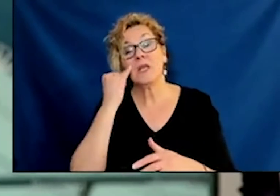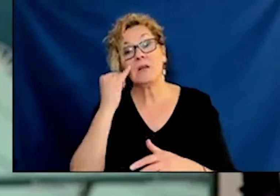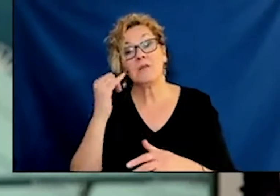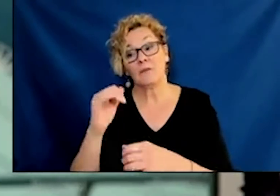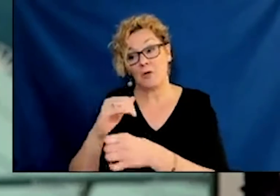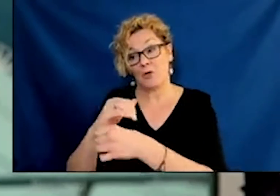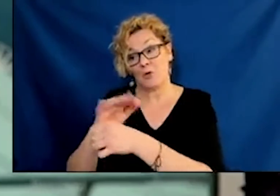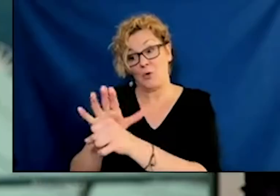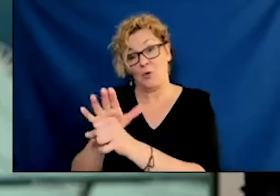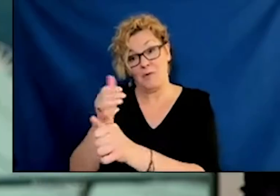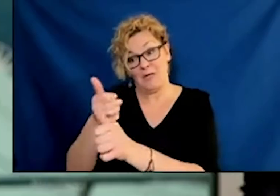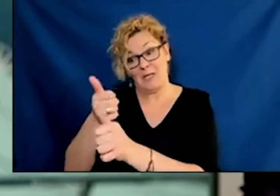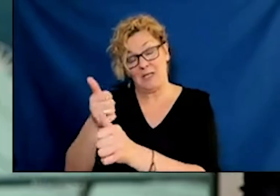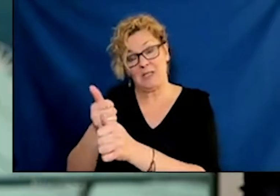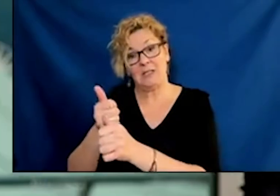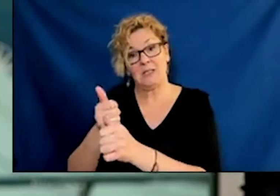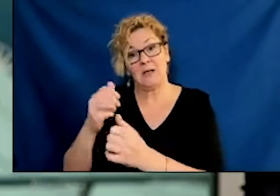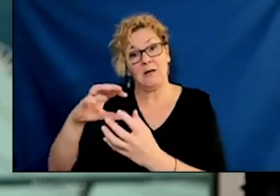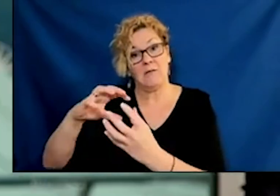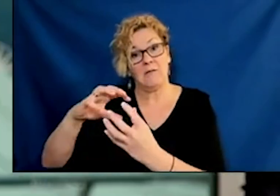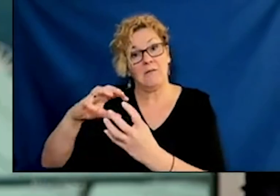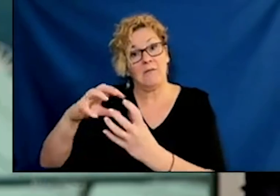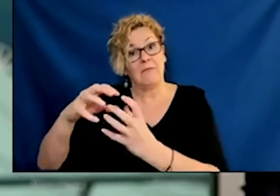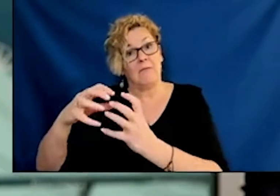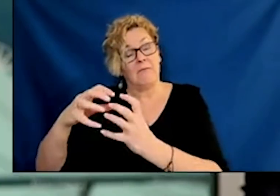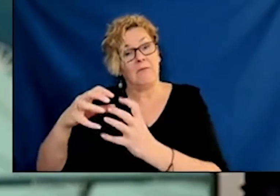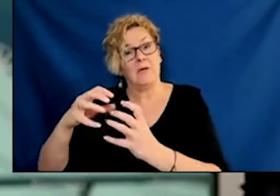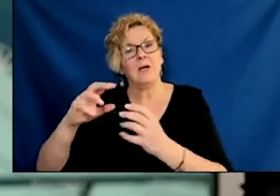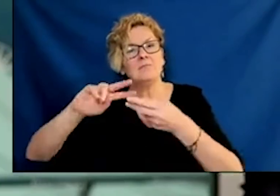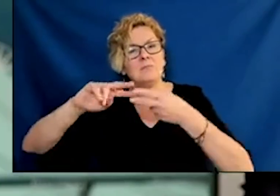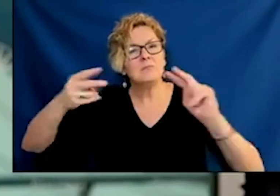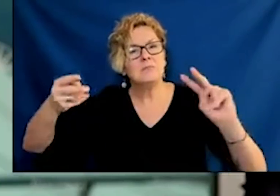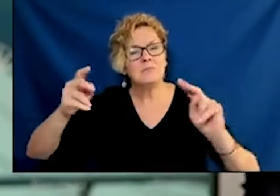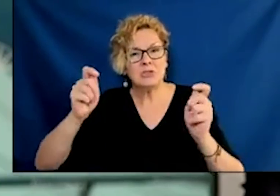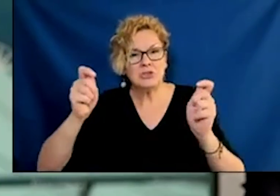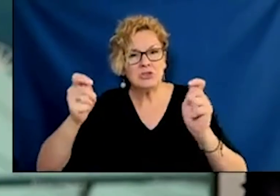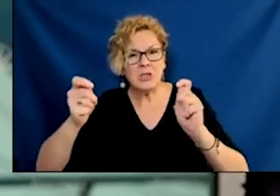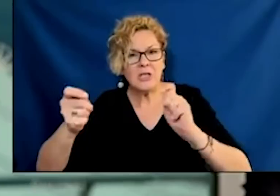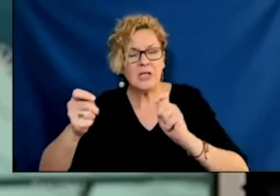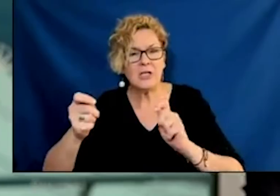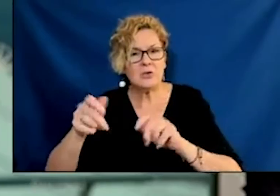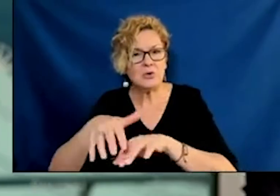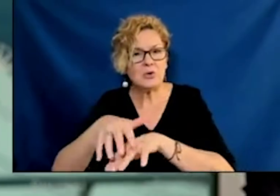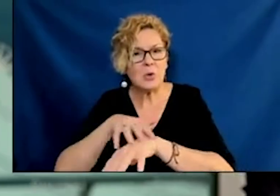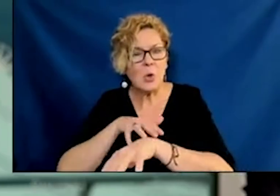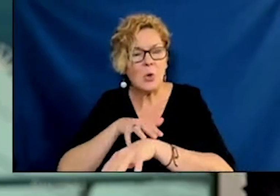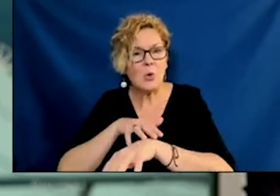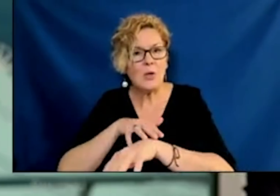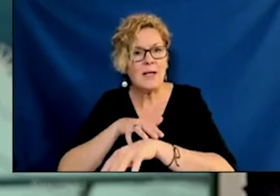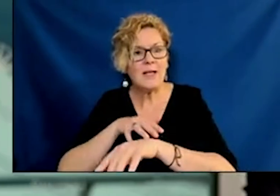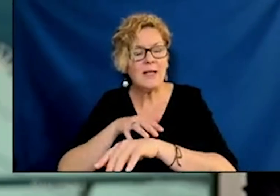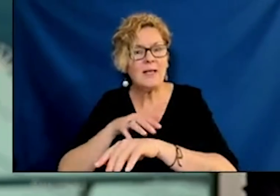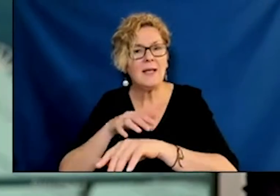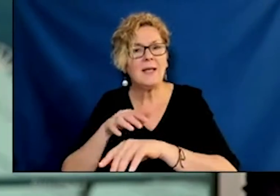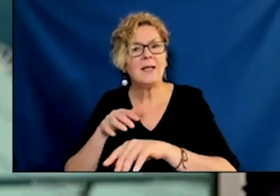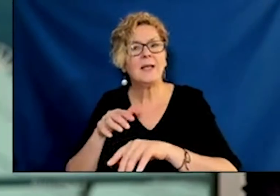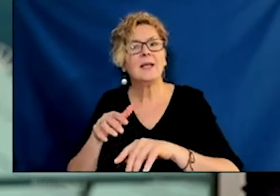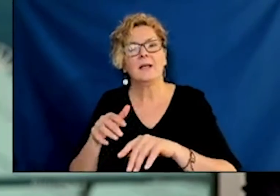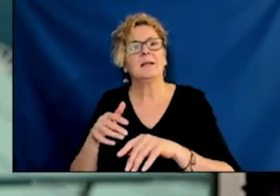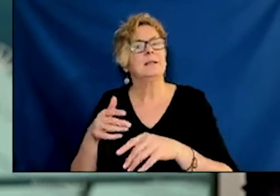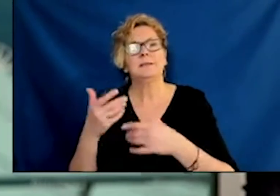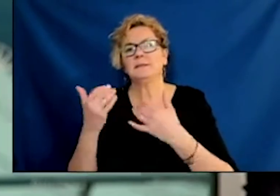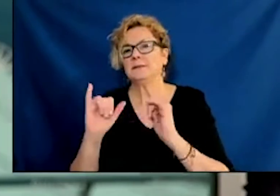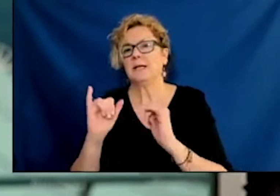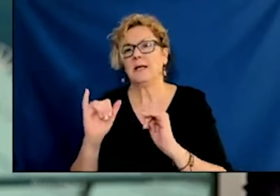it mutates slowly, those mutations can start to build and grow. So travel restrictions are one of